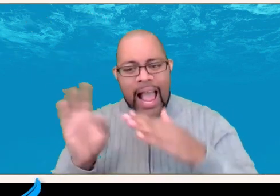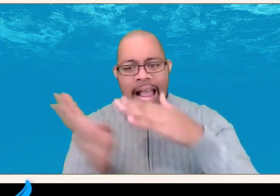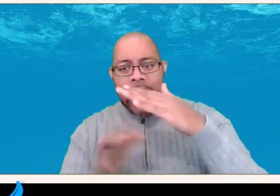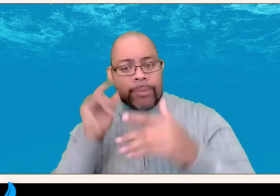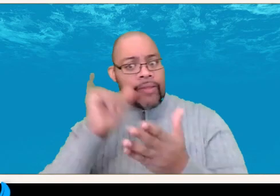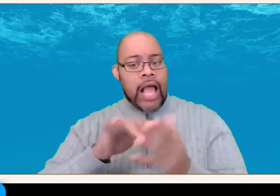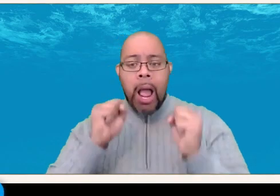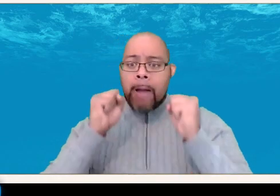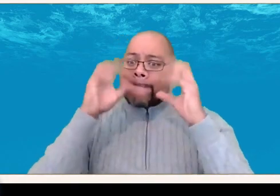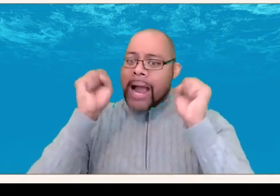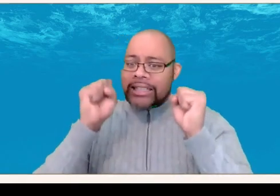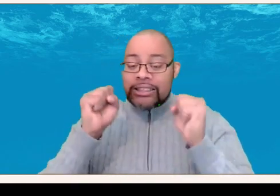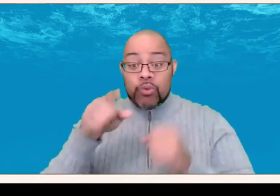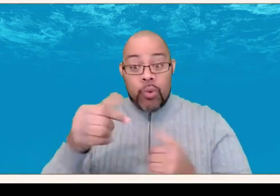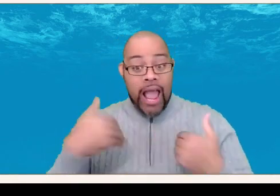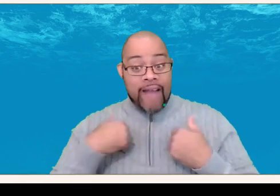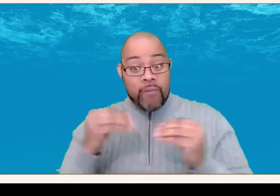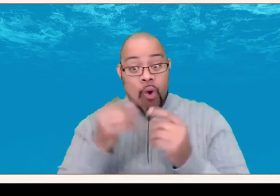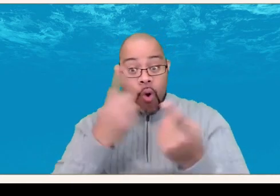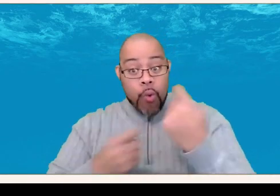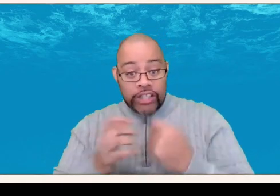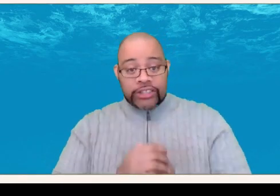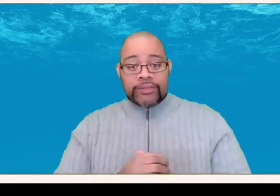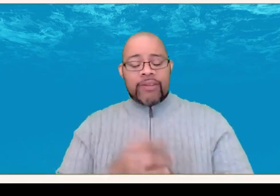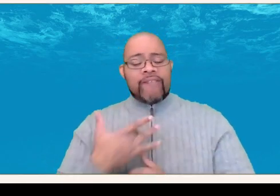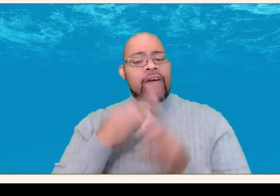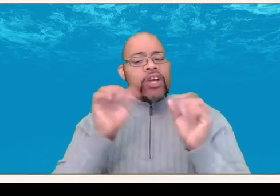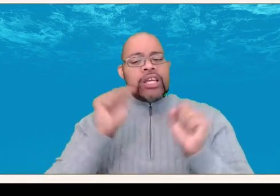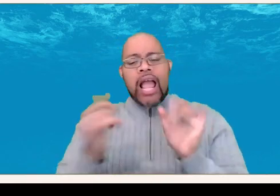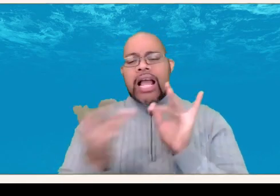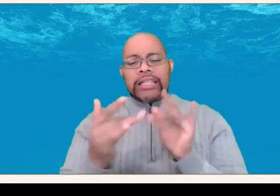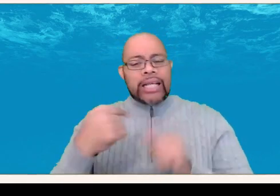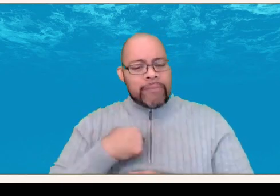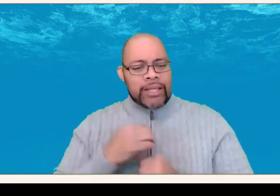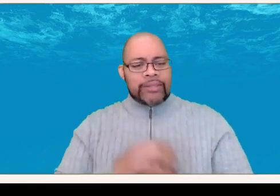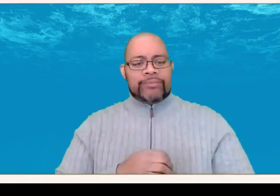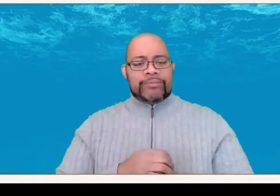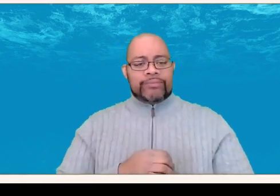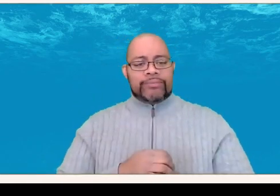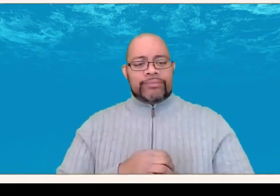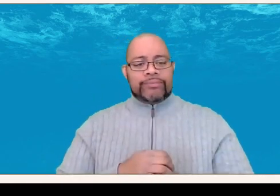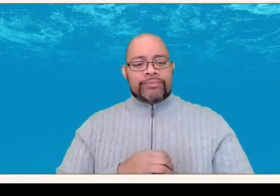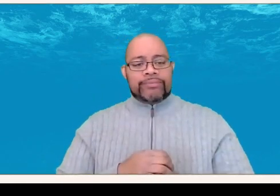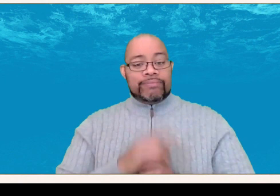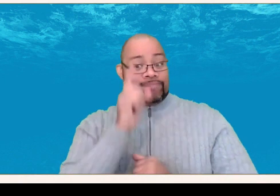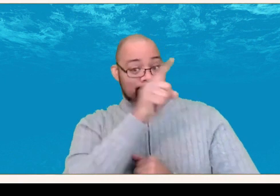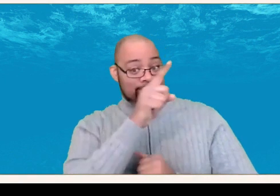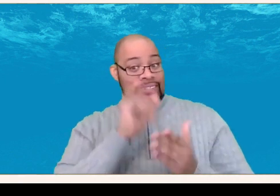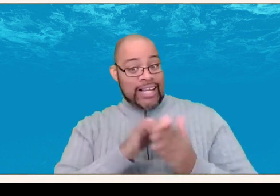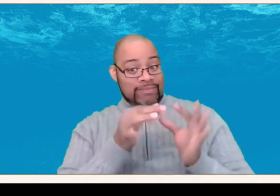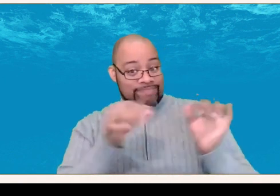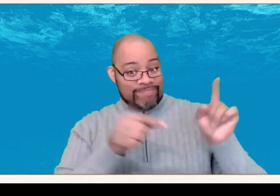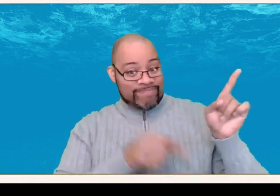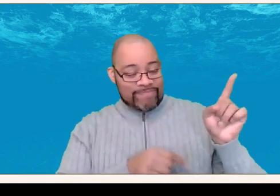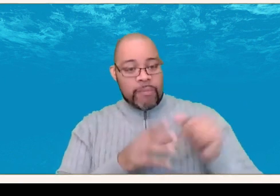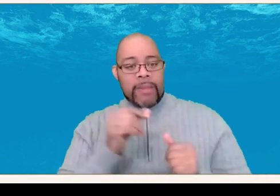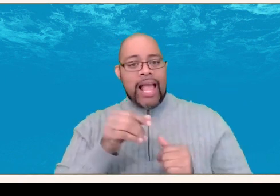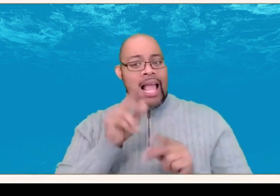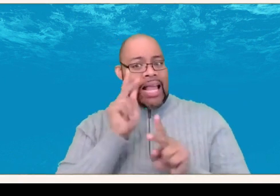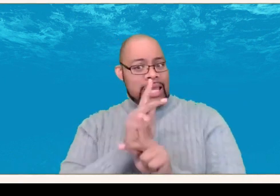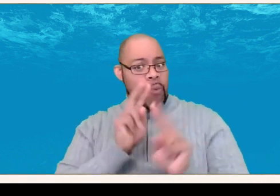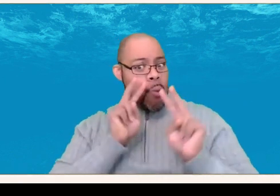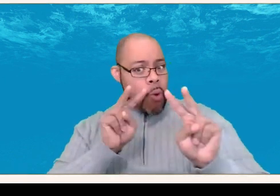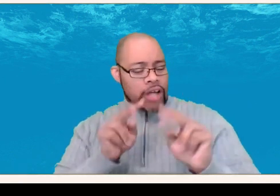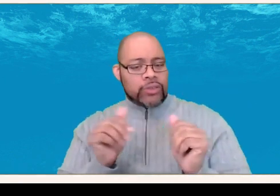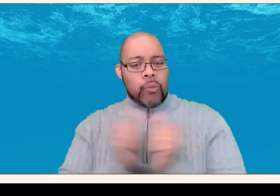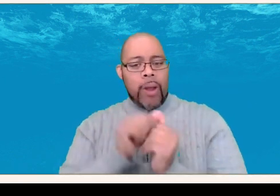forests are amazing. And if you have more questions, feel free to contact me here, and stay